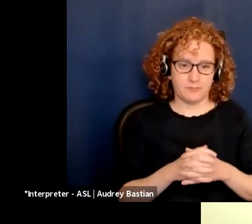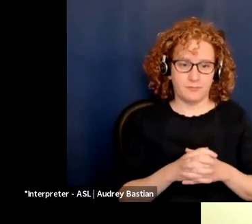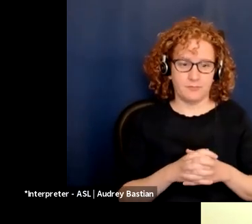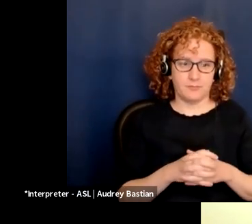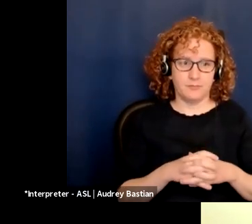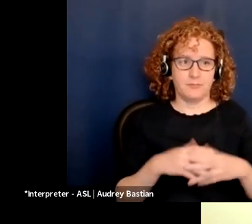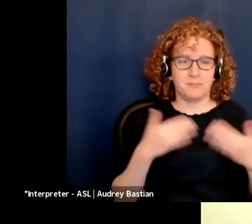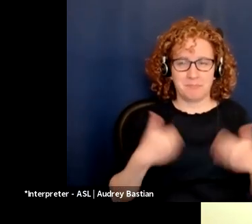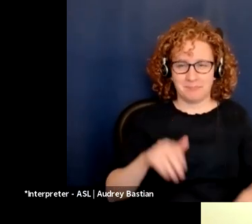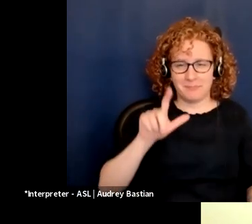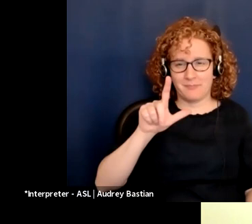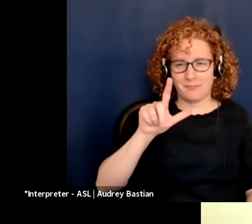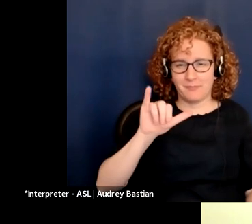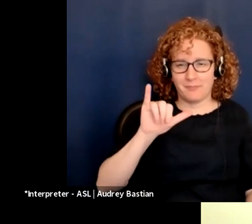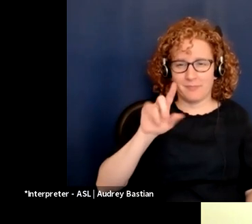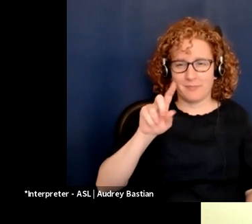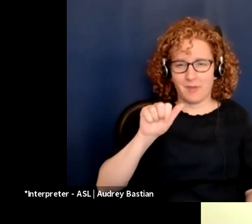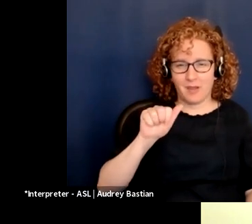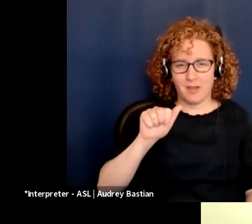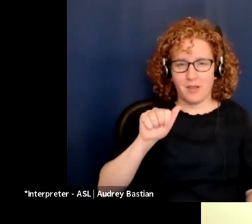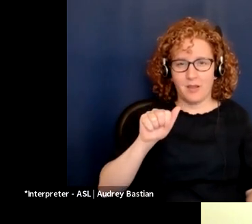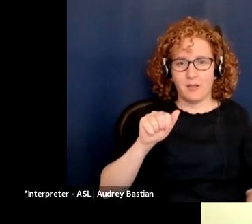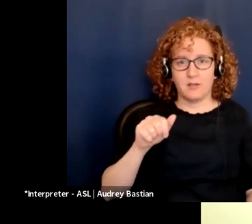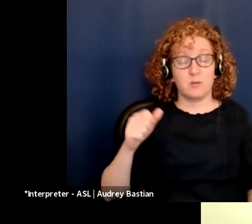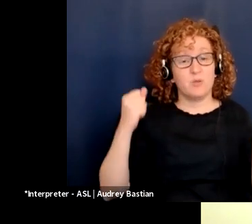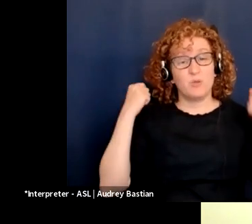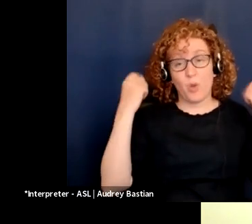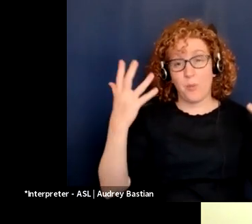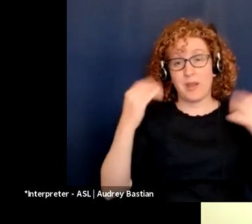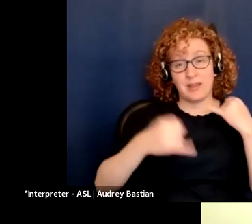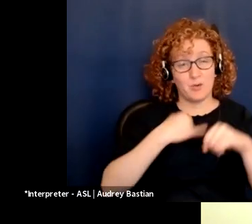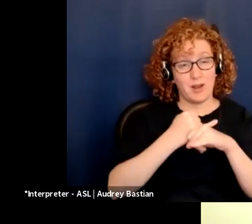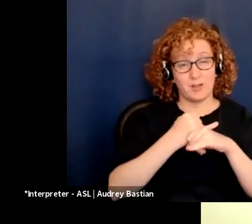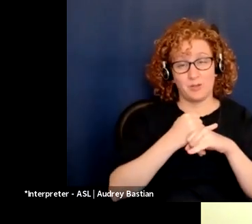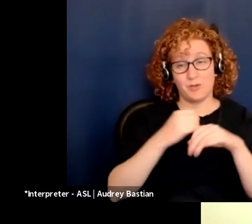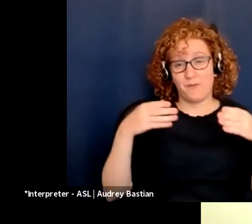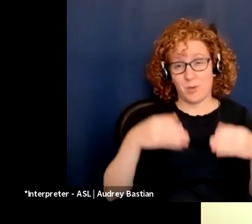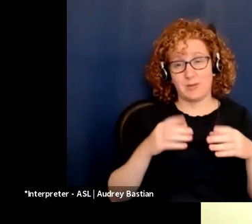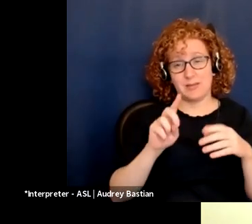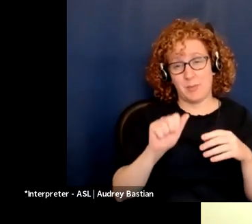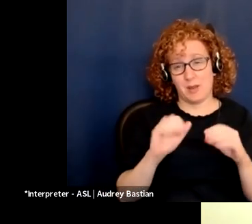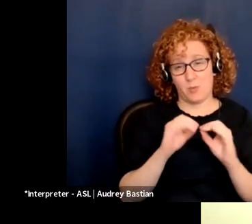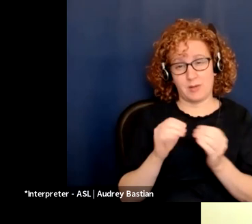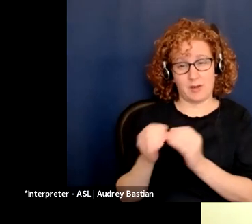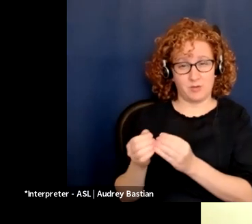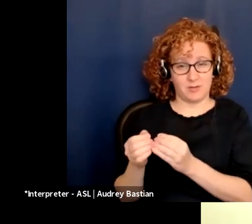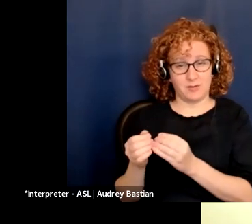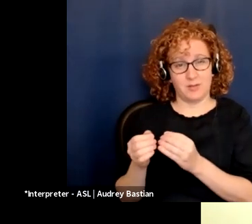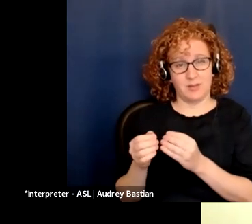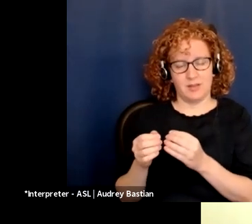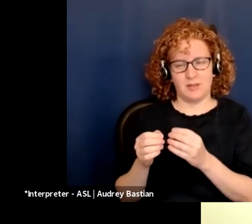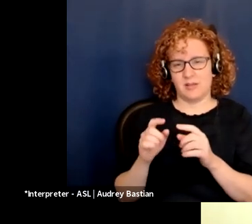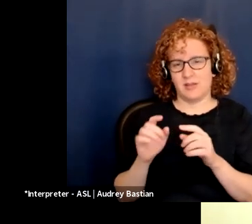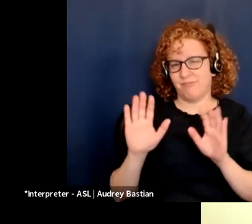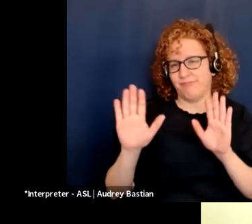This is Lydia. There are so many international focused disability organizations that it really just